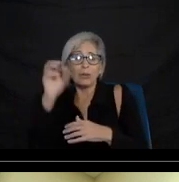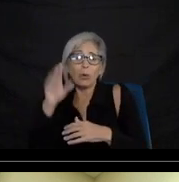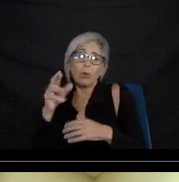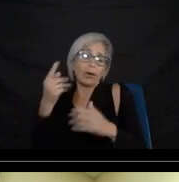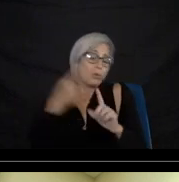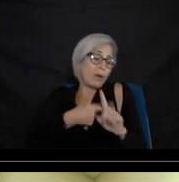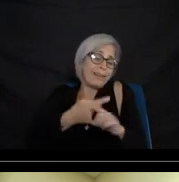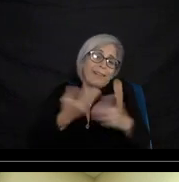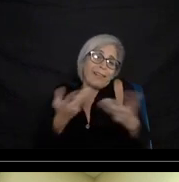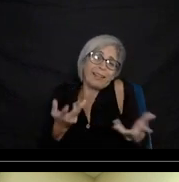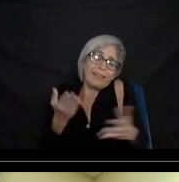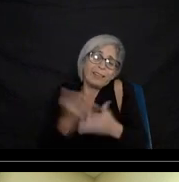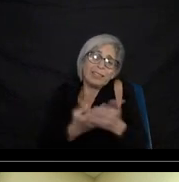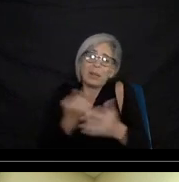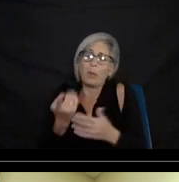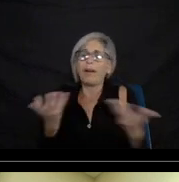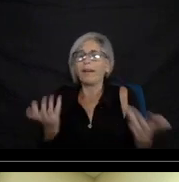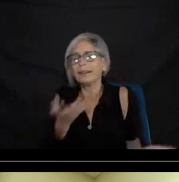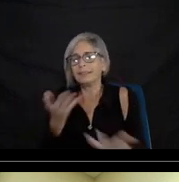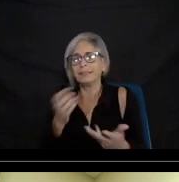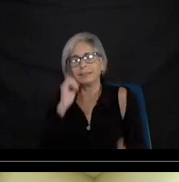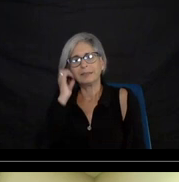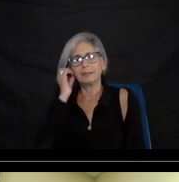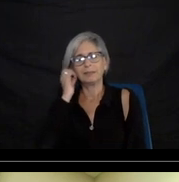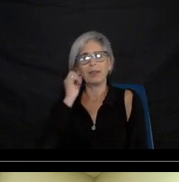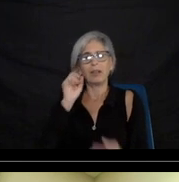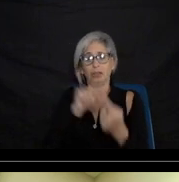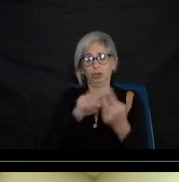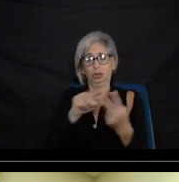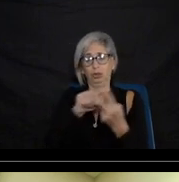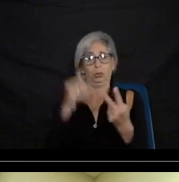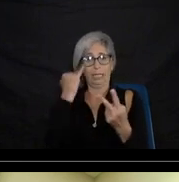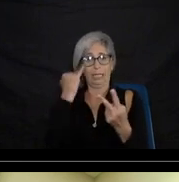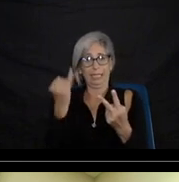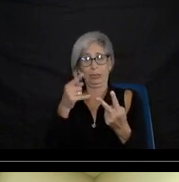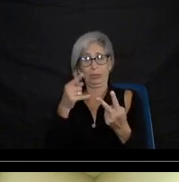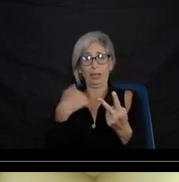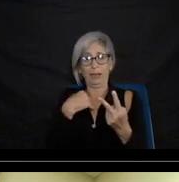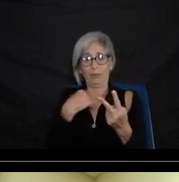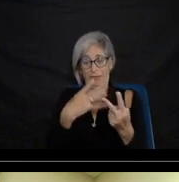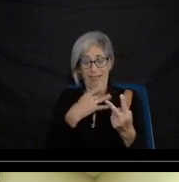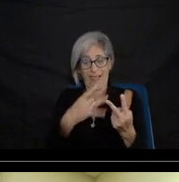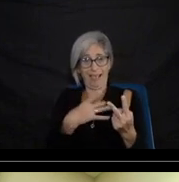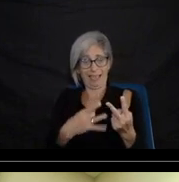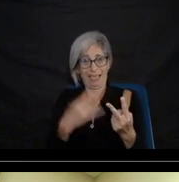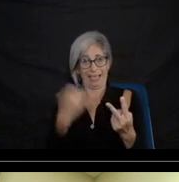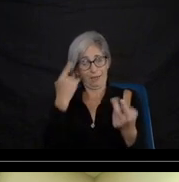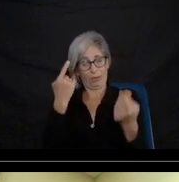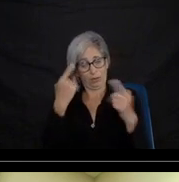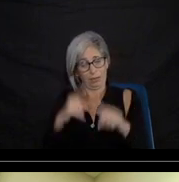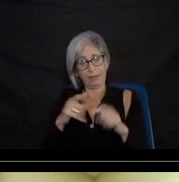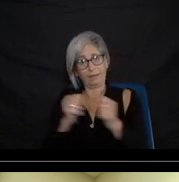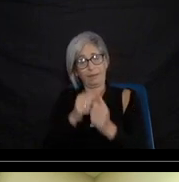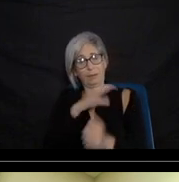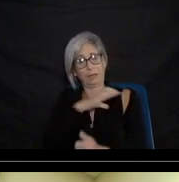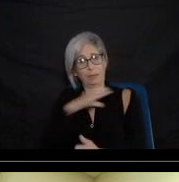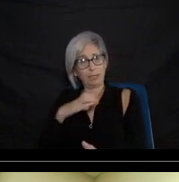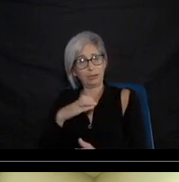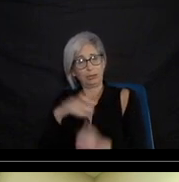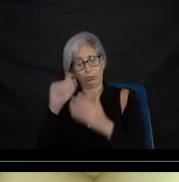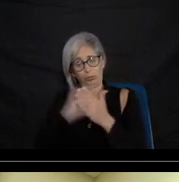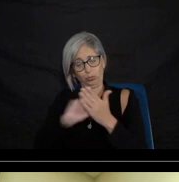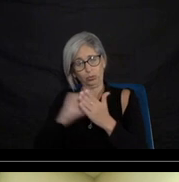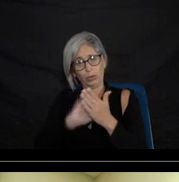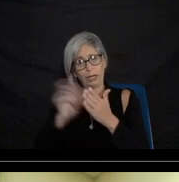rental for somebody. So those are two ideas that we've had that we'd like to, if there's consensus from the commission